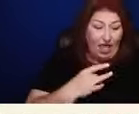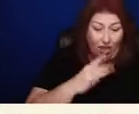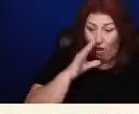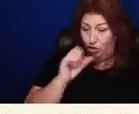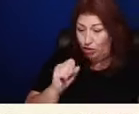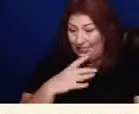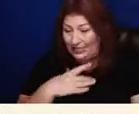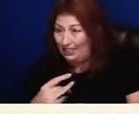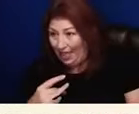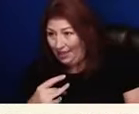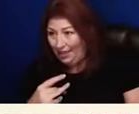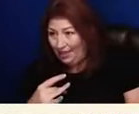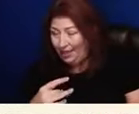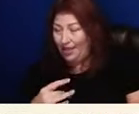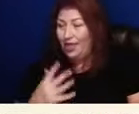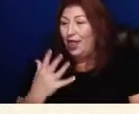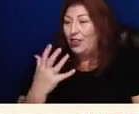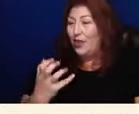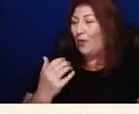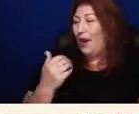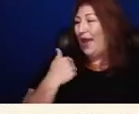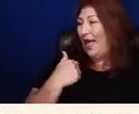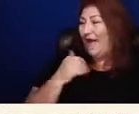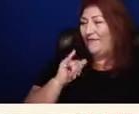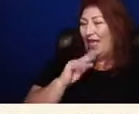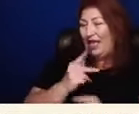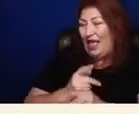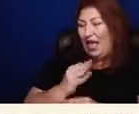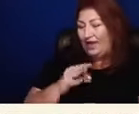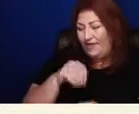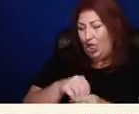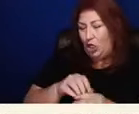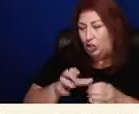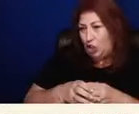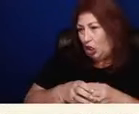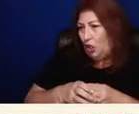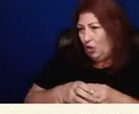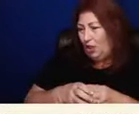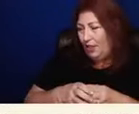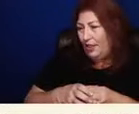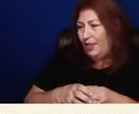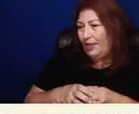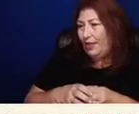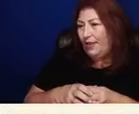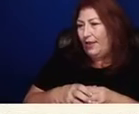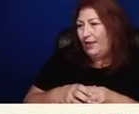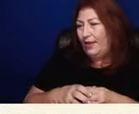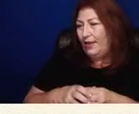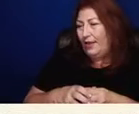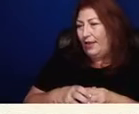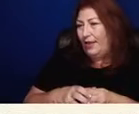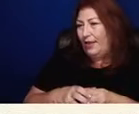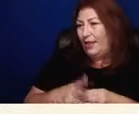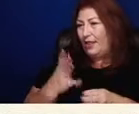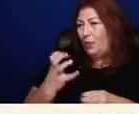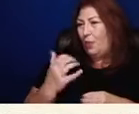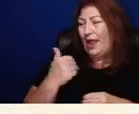to have, you know, that type of inner circle and wanted to, you know, have